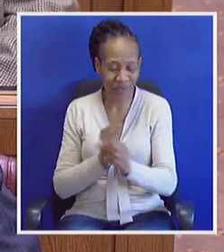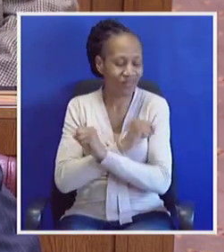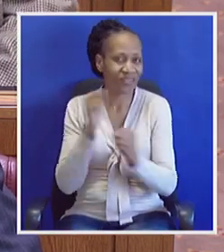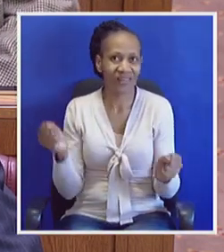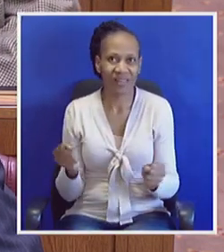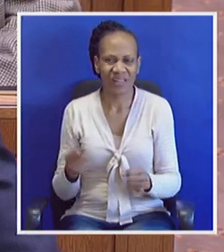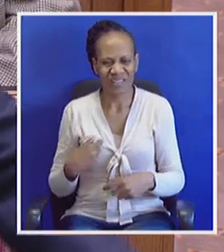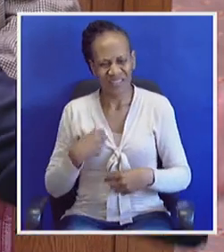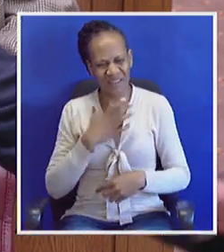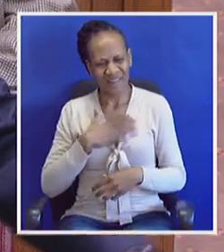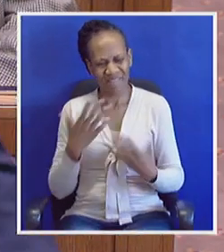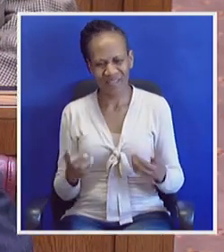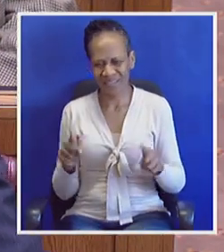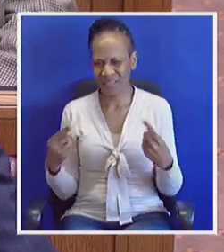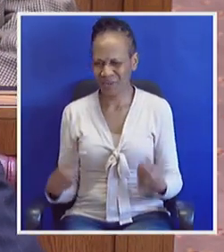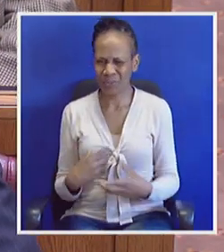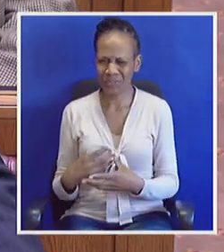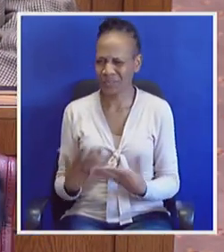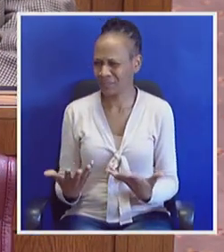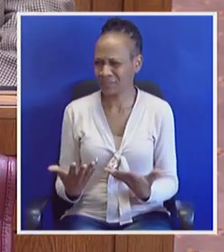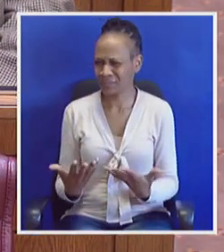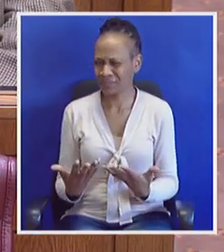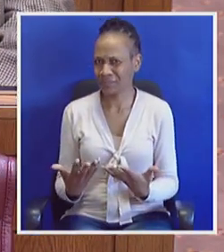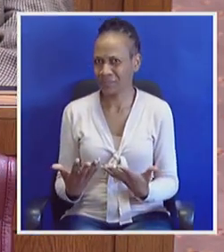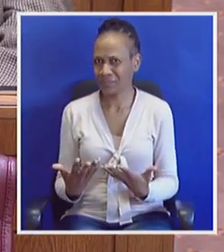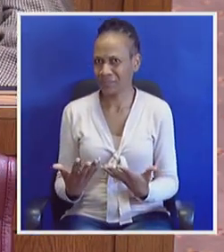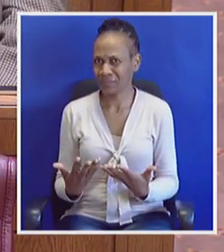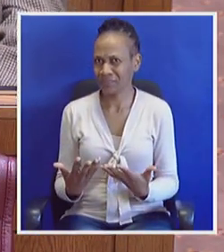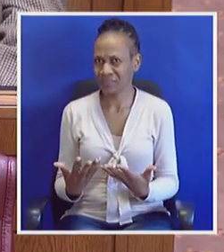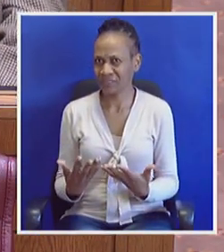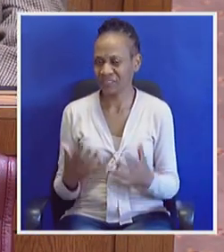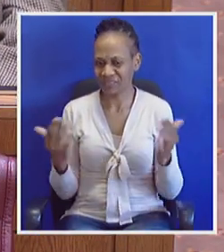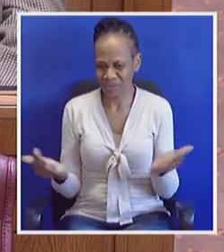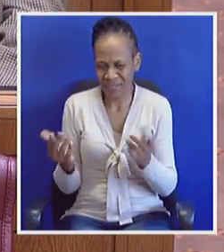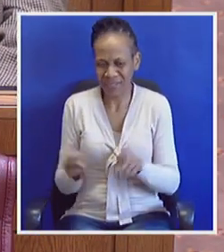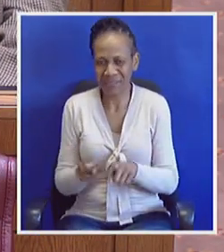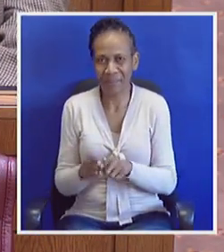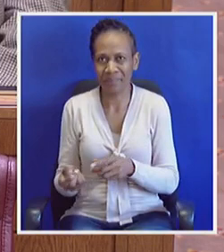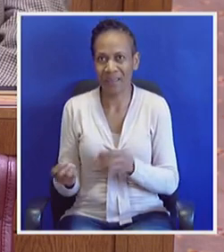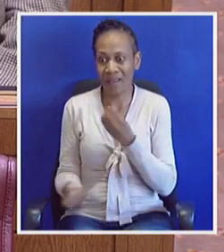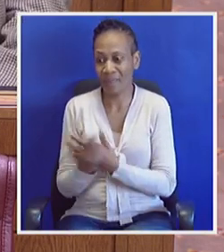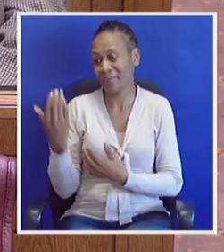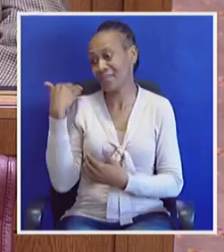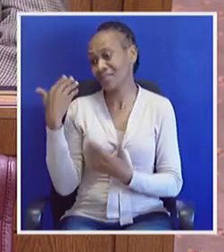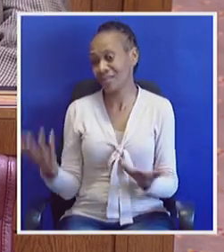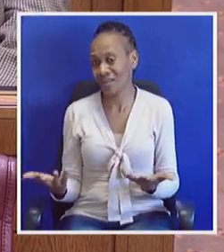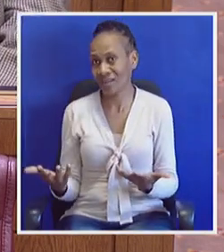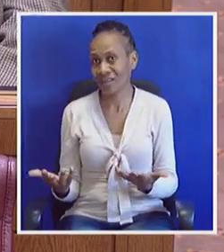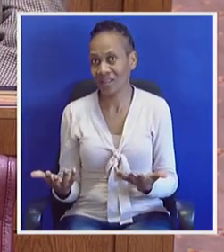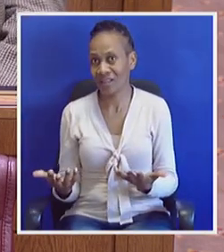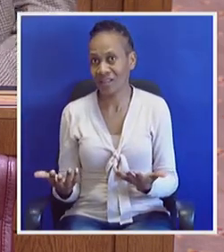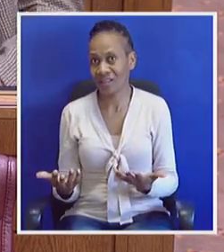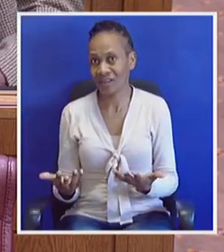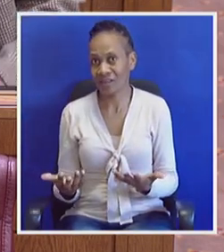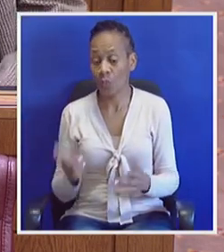I felt I cannot be part of what happened here yesterday, and I urge you to speak to the presiding officers so that what